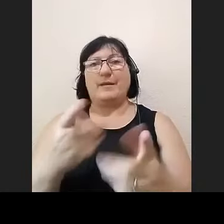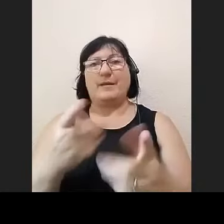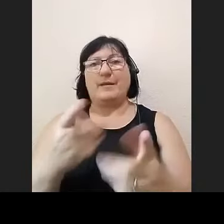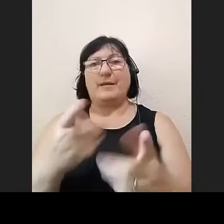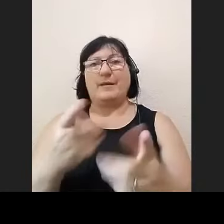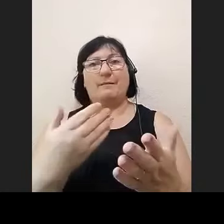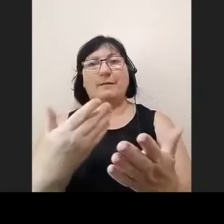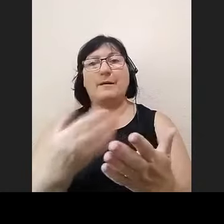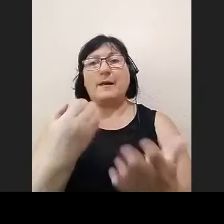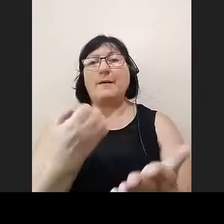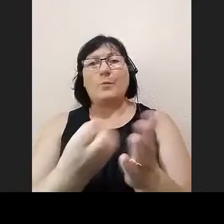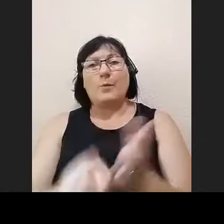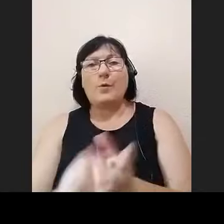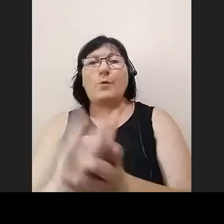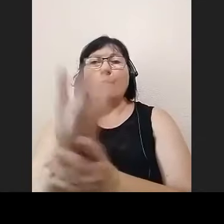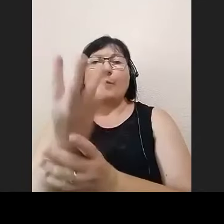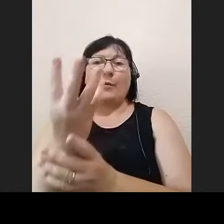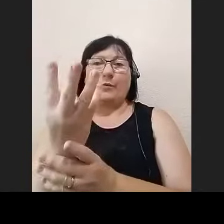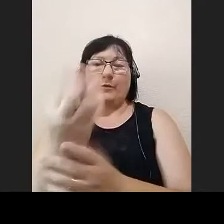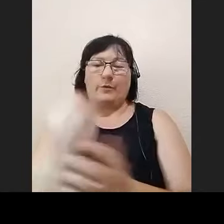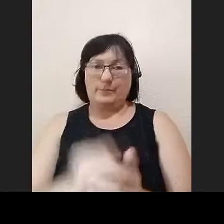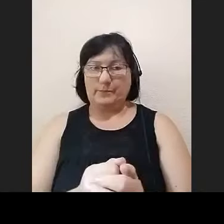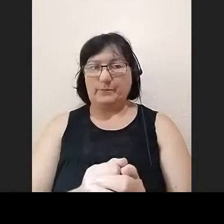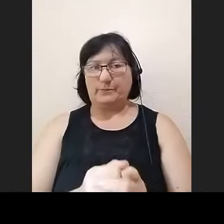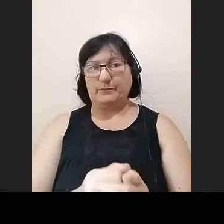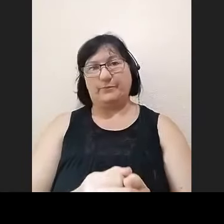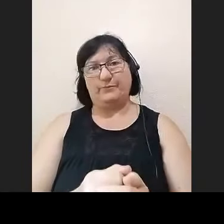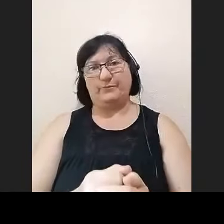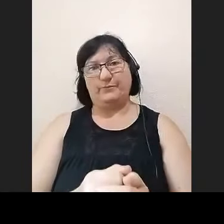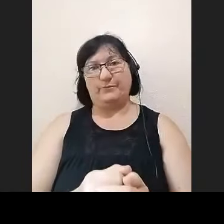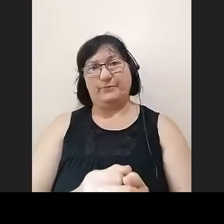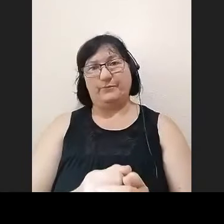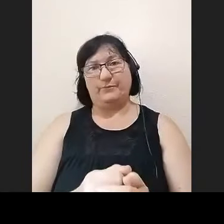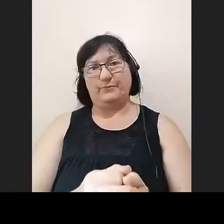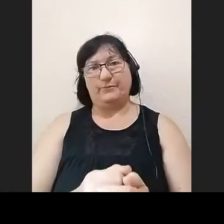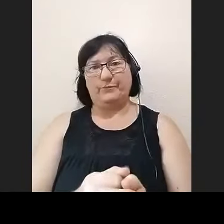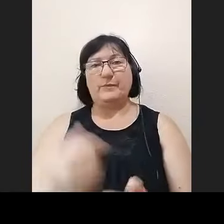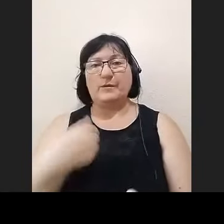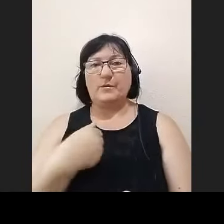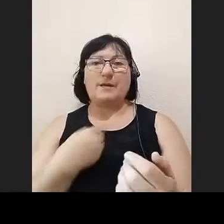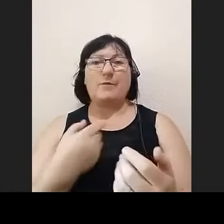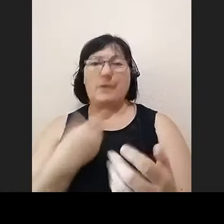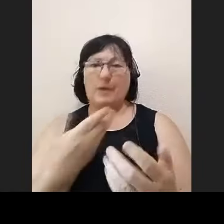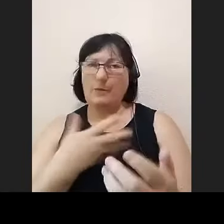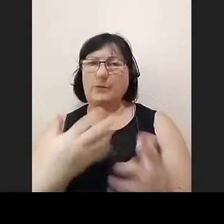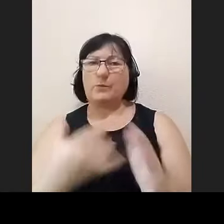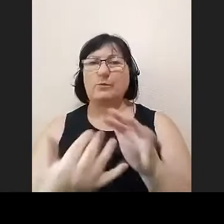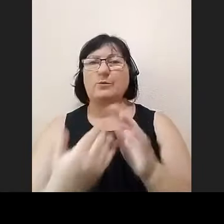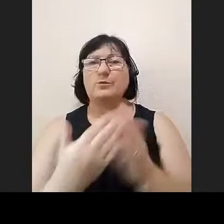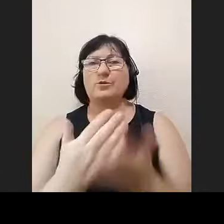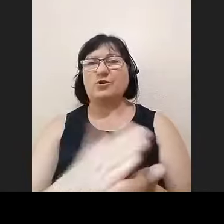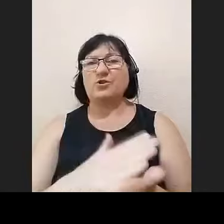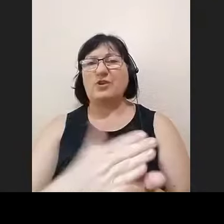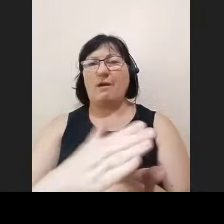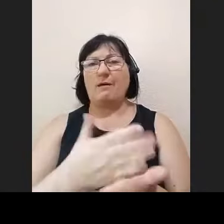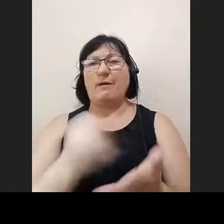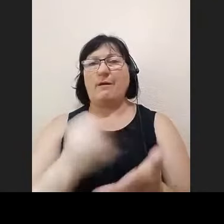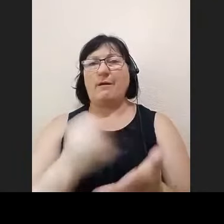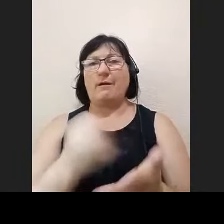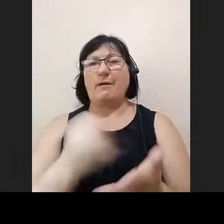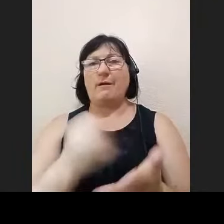honor and our privilege to share our passion with you today. Thank you very much. Back to you, Program